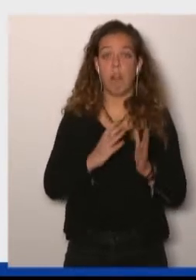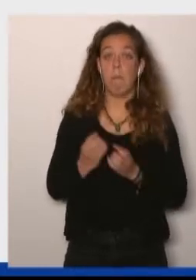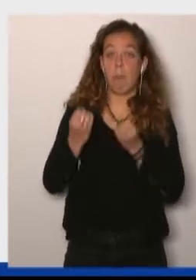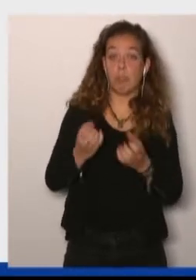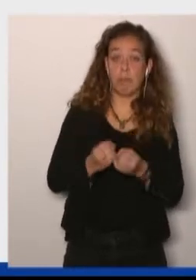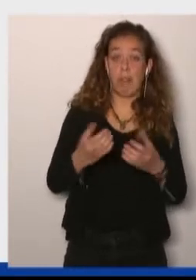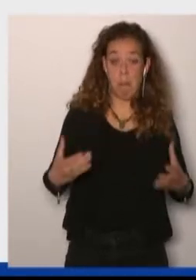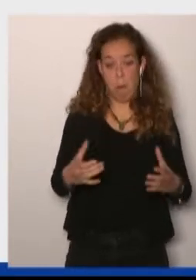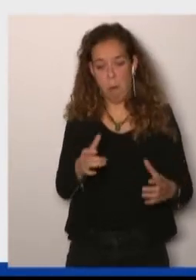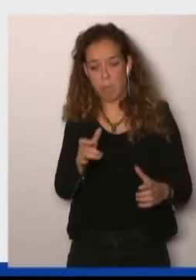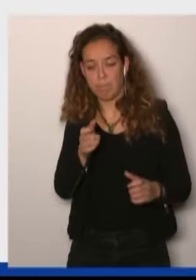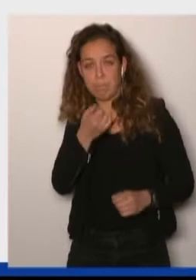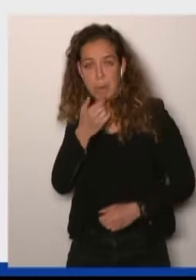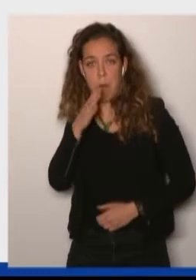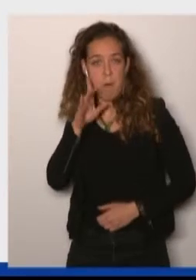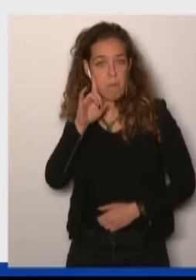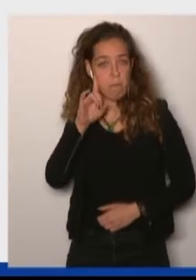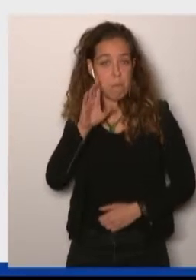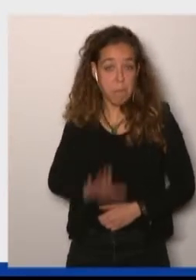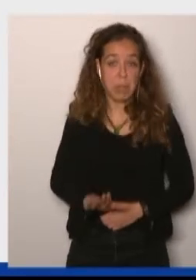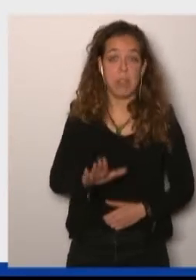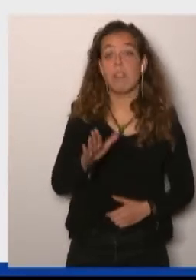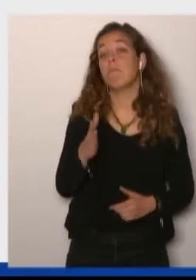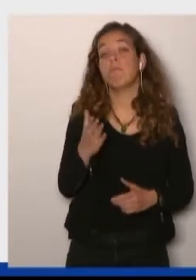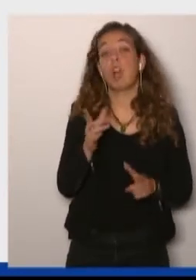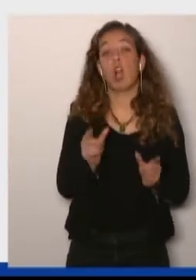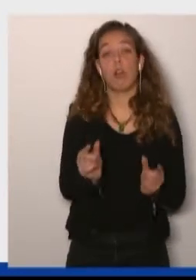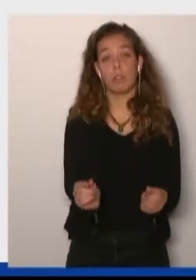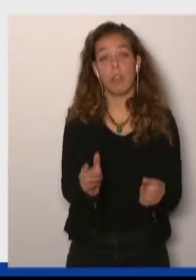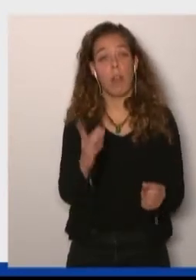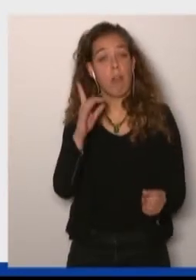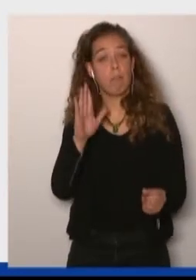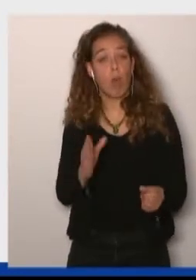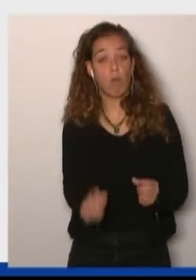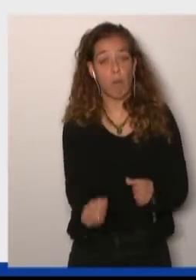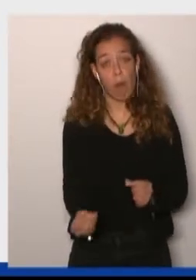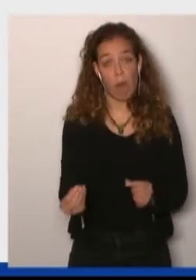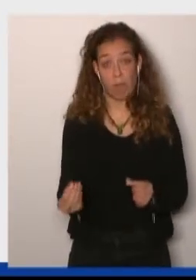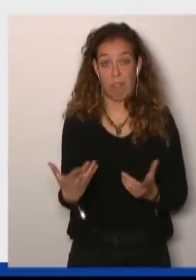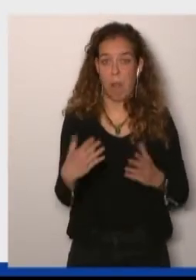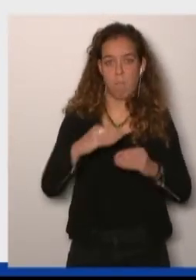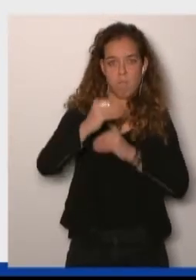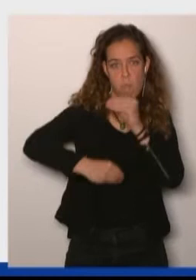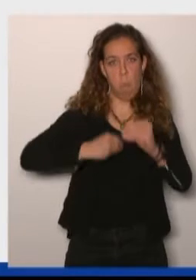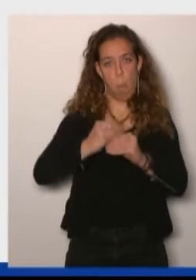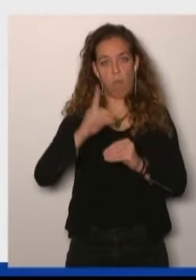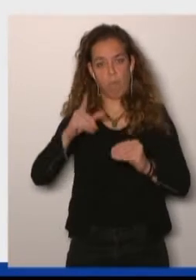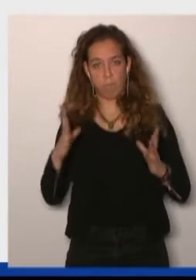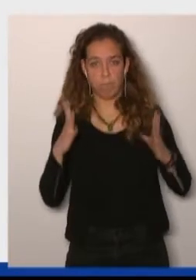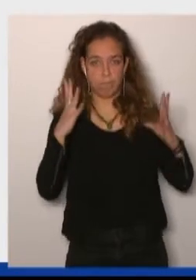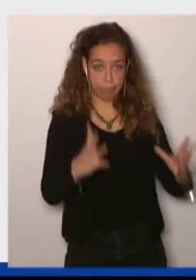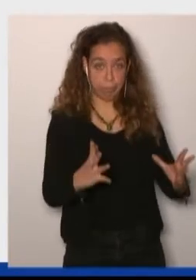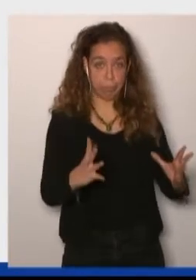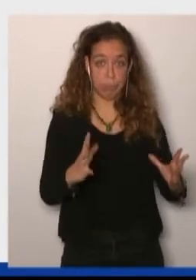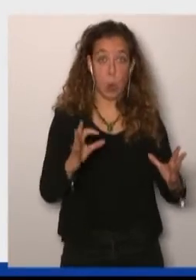governed through the pediatric regulation, we have to acknowledge, given the rarity of the disease and the diseases, it's usually